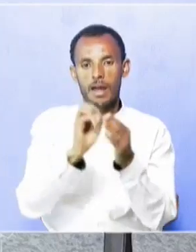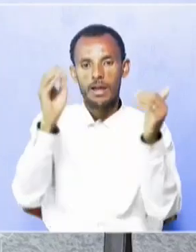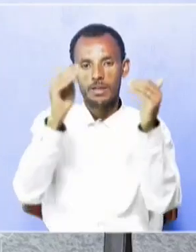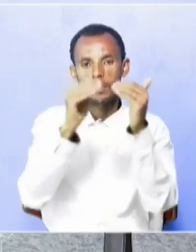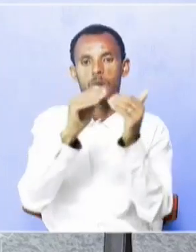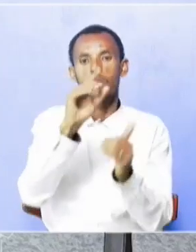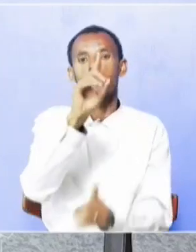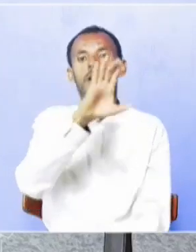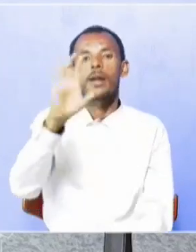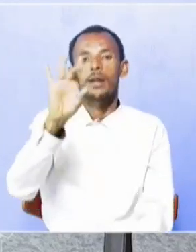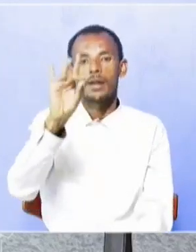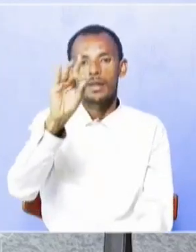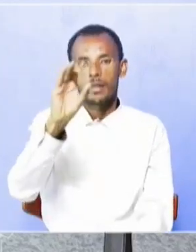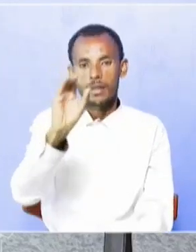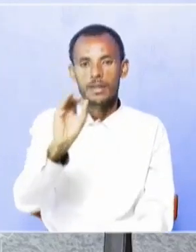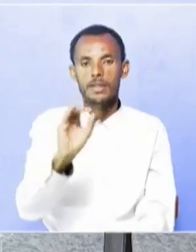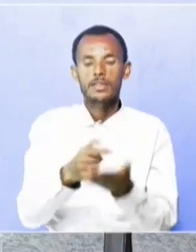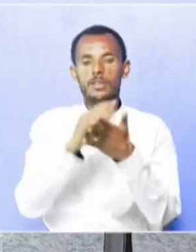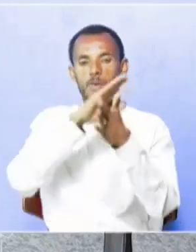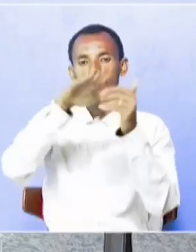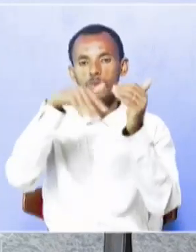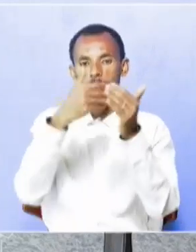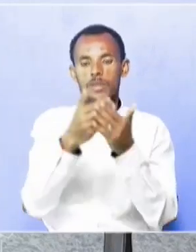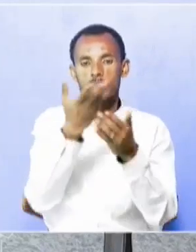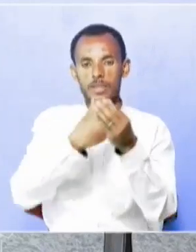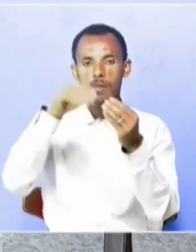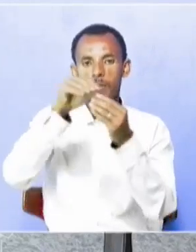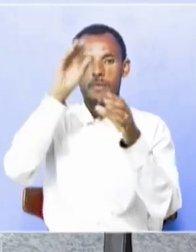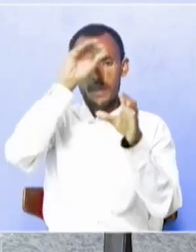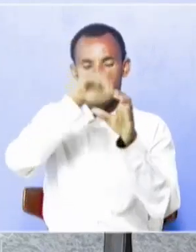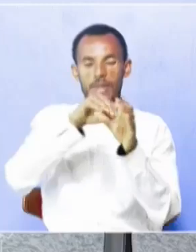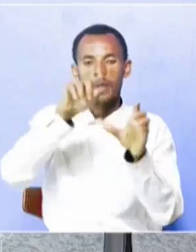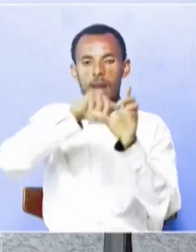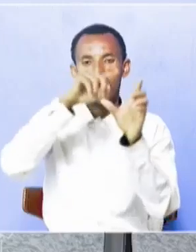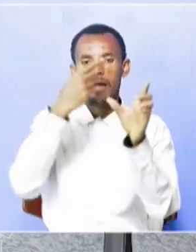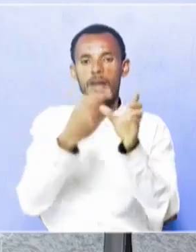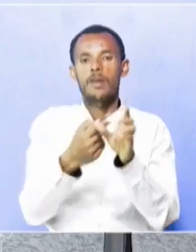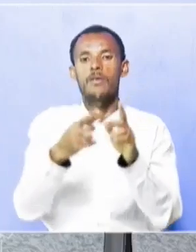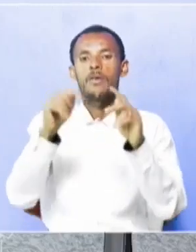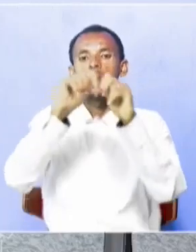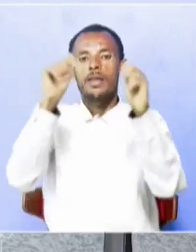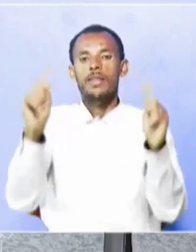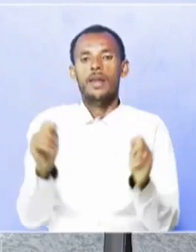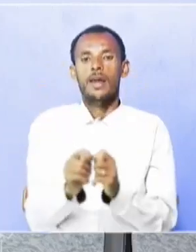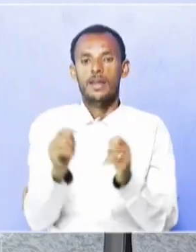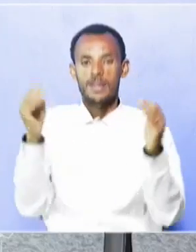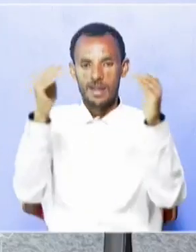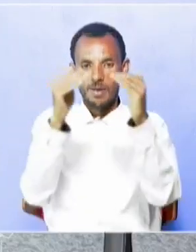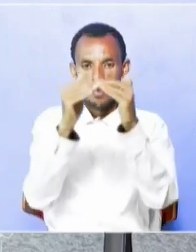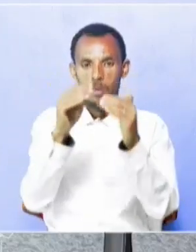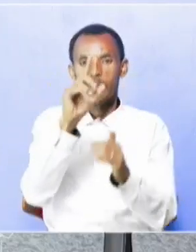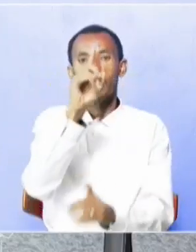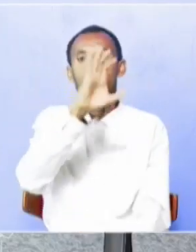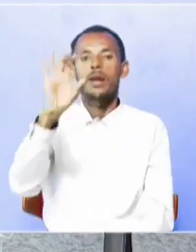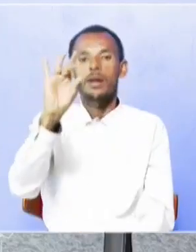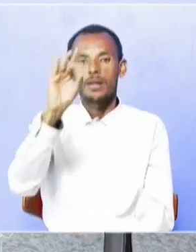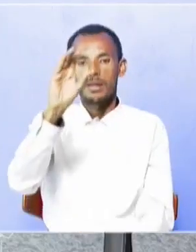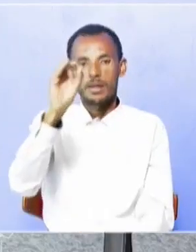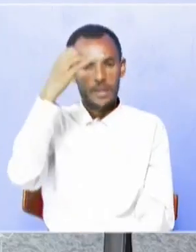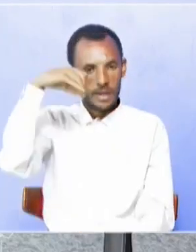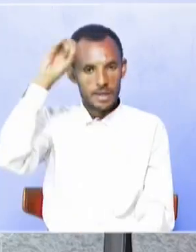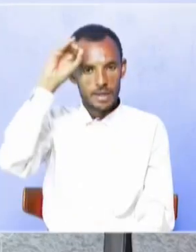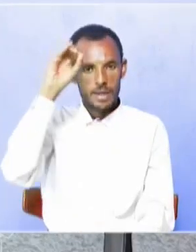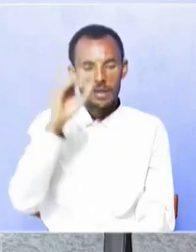180 degrees. So this concludes the sum of the interior angles of a triangle is 180 degrees,